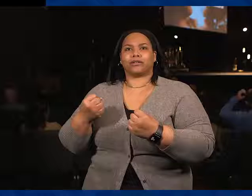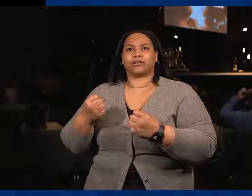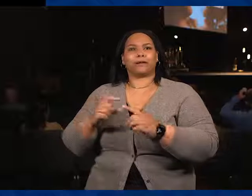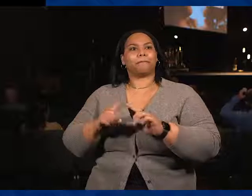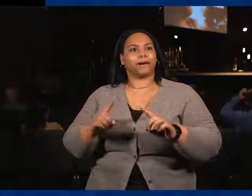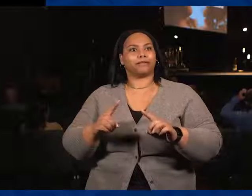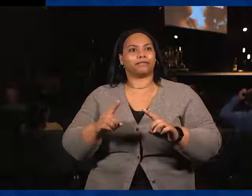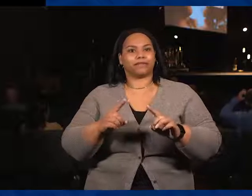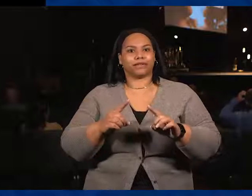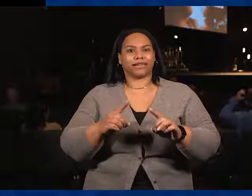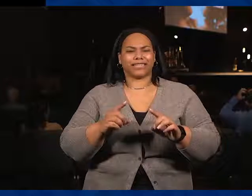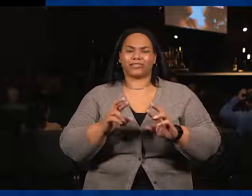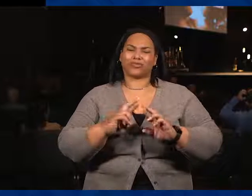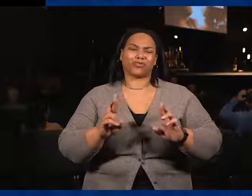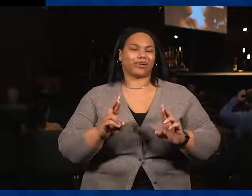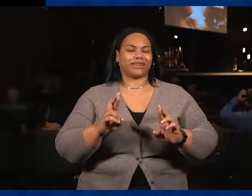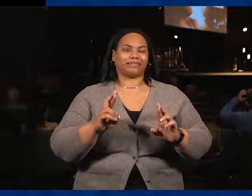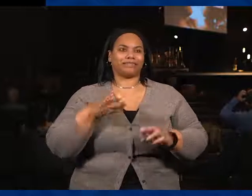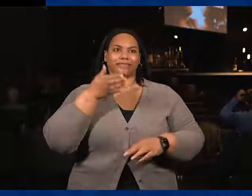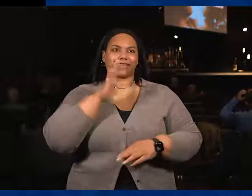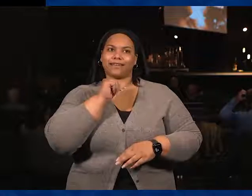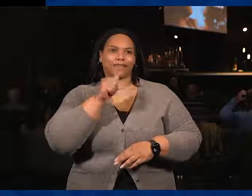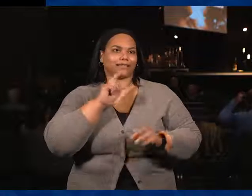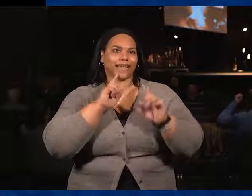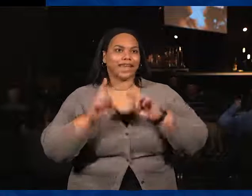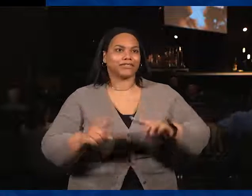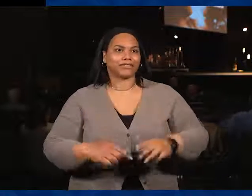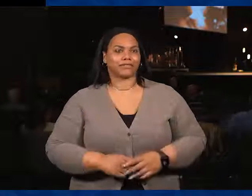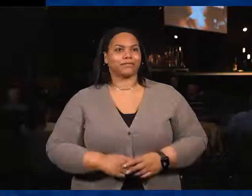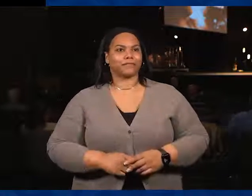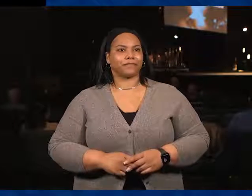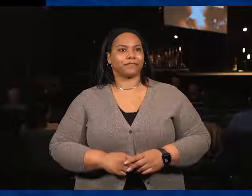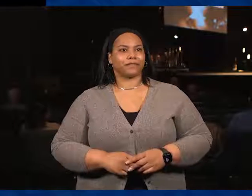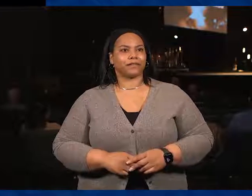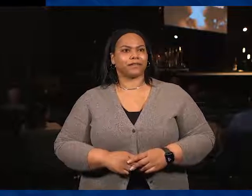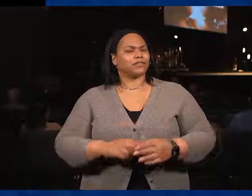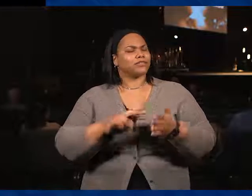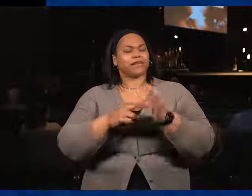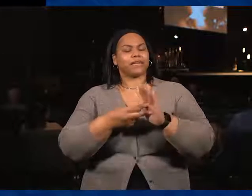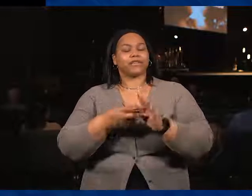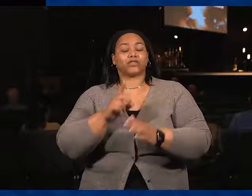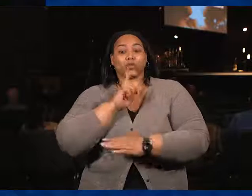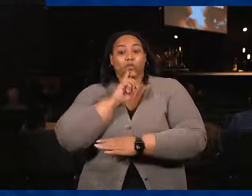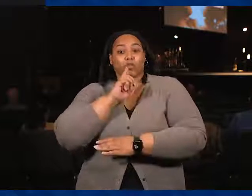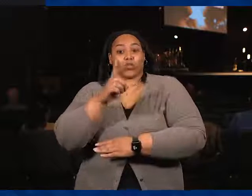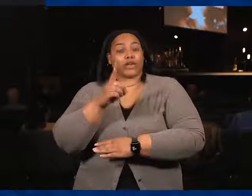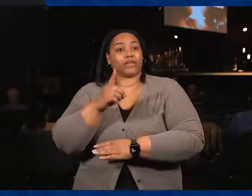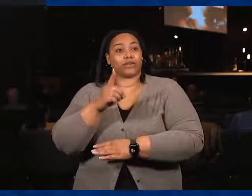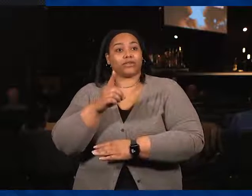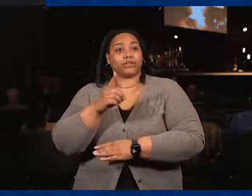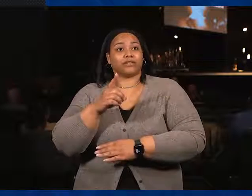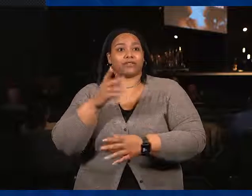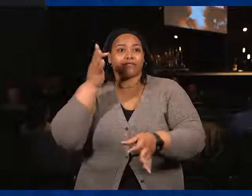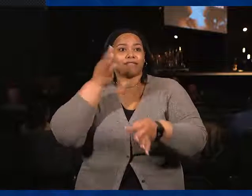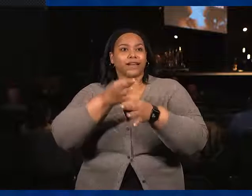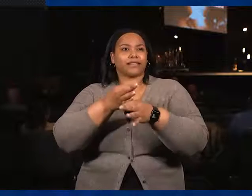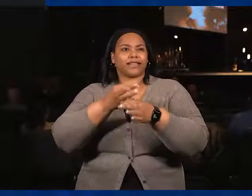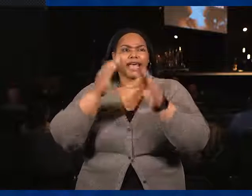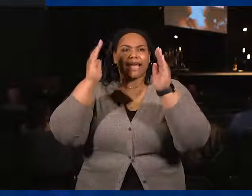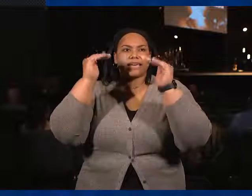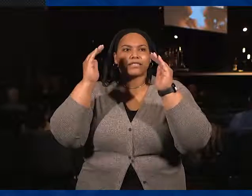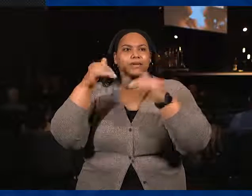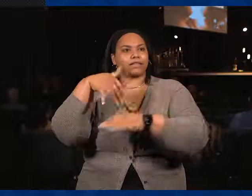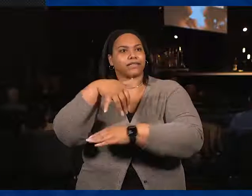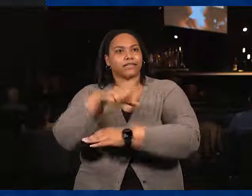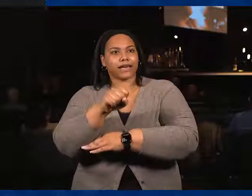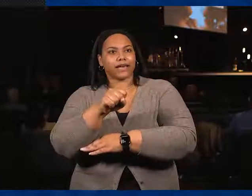to answer the way he's asked, suggesting that real faith expects a yes, but